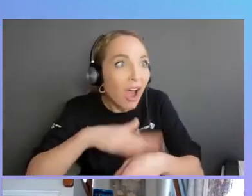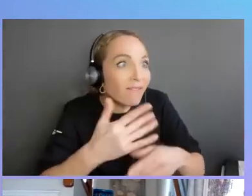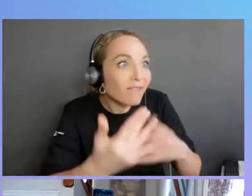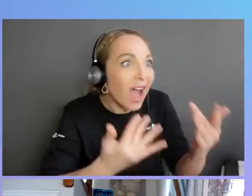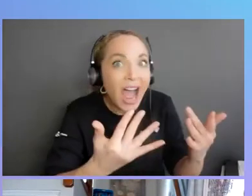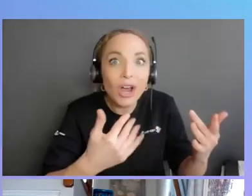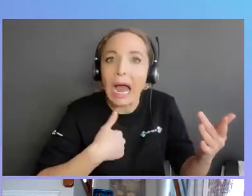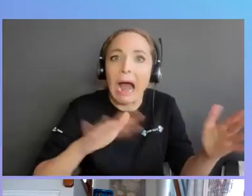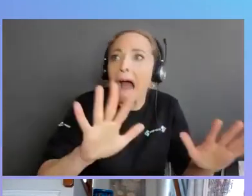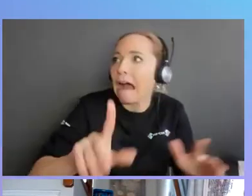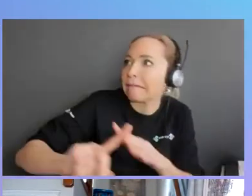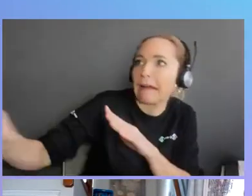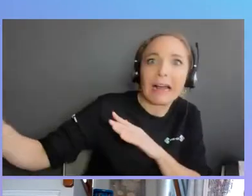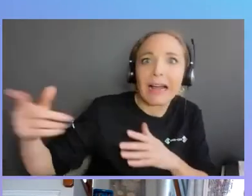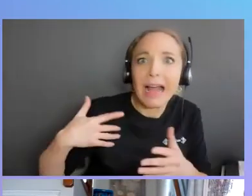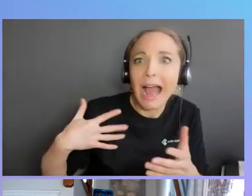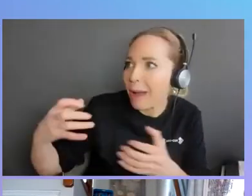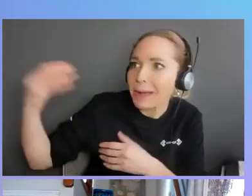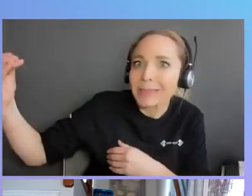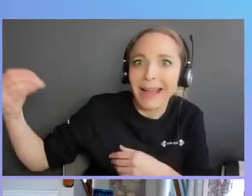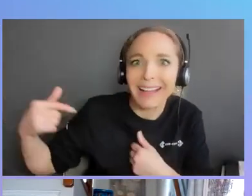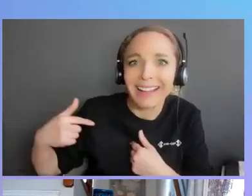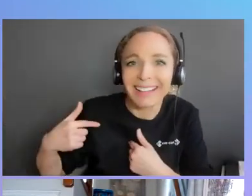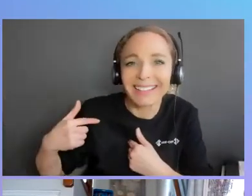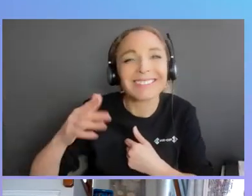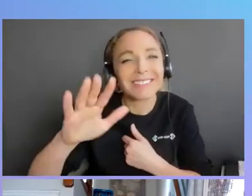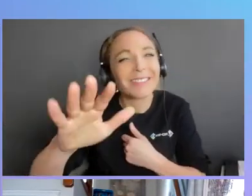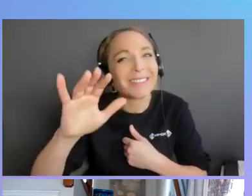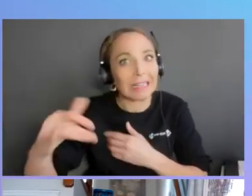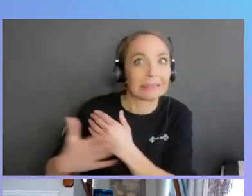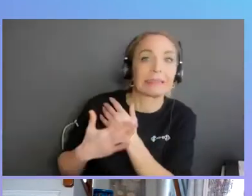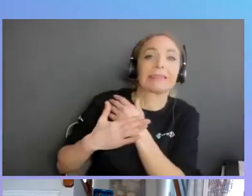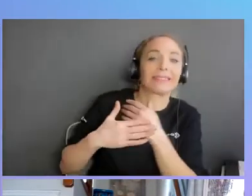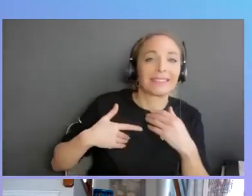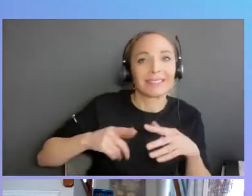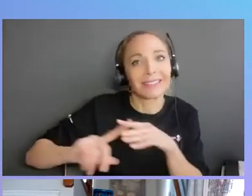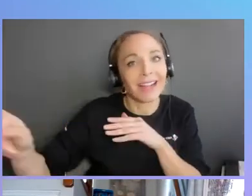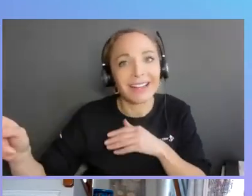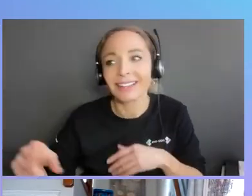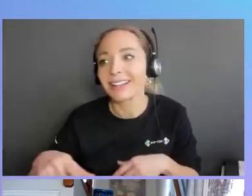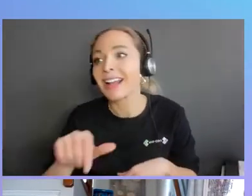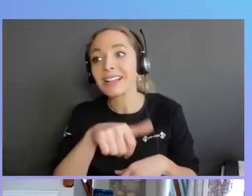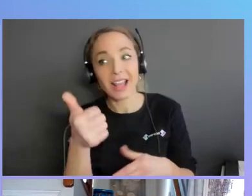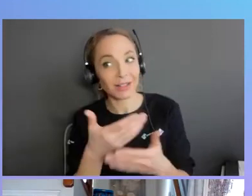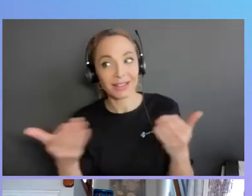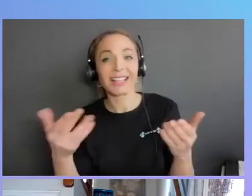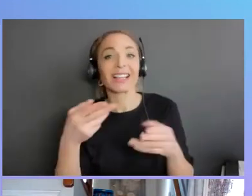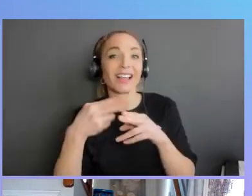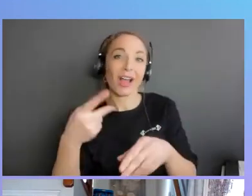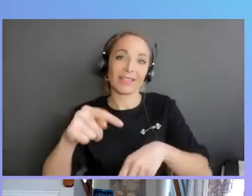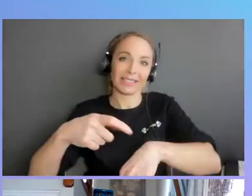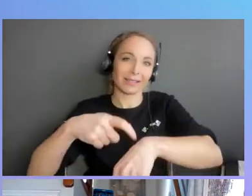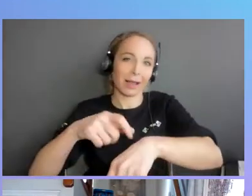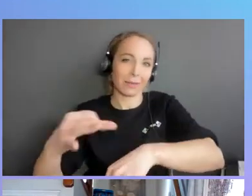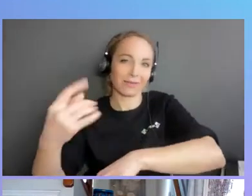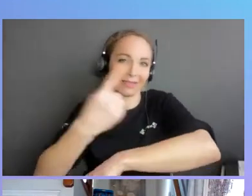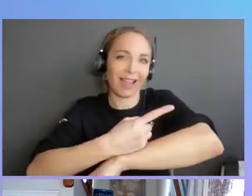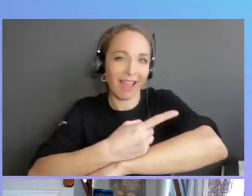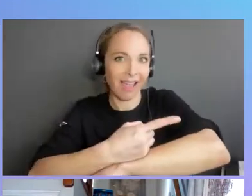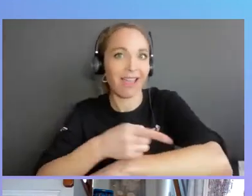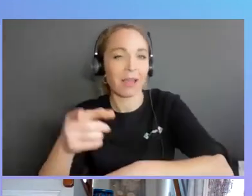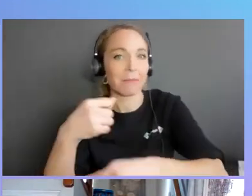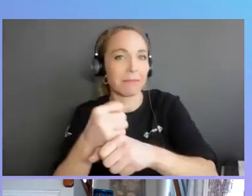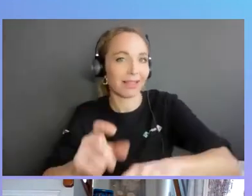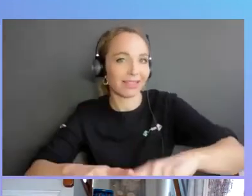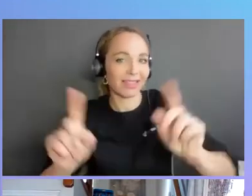Even the time of day can make a difference. So there's a thing called decision fatigue. And the idea is that every decision you make actually